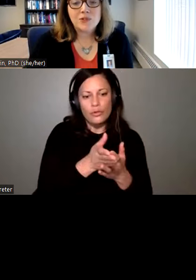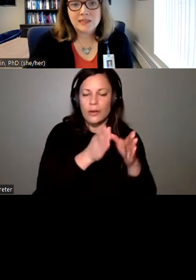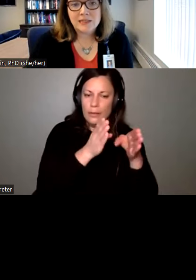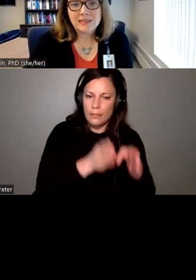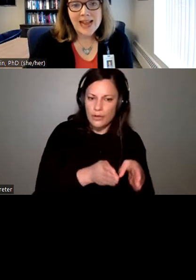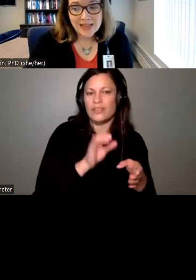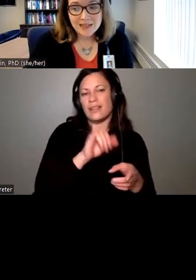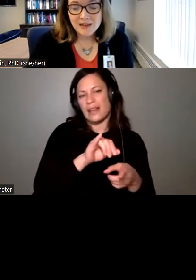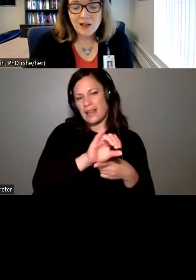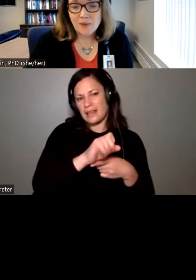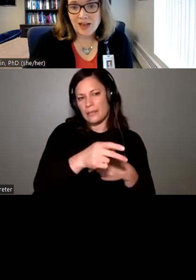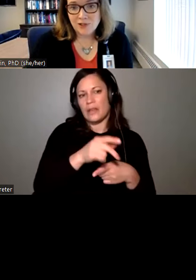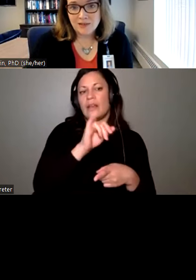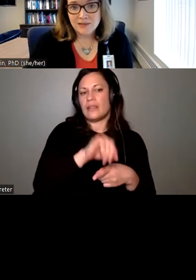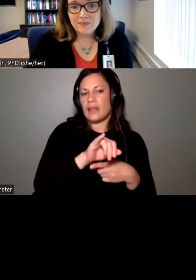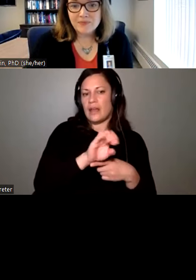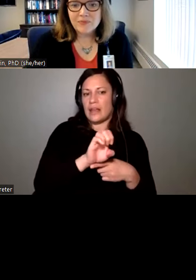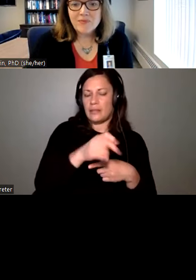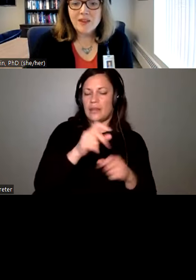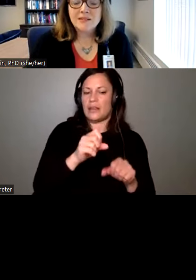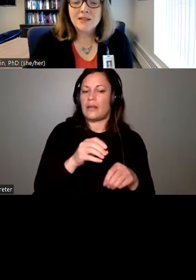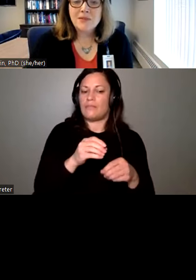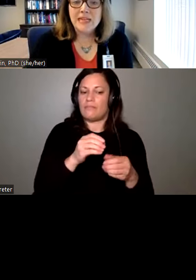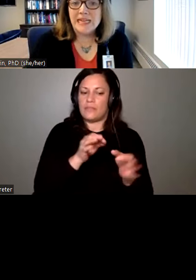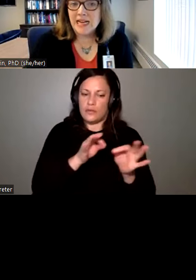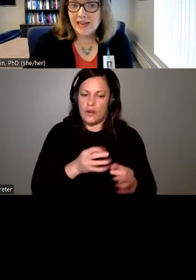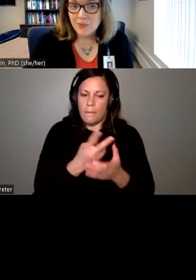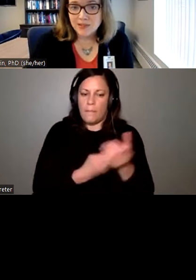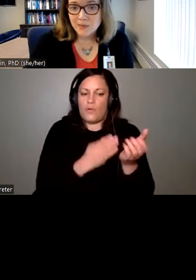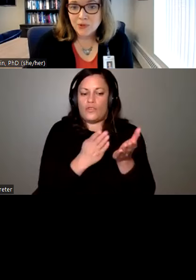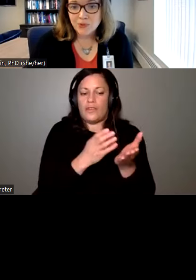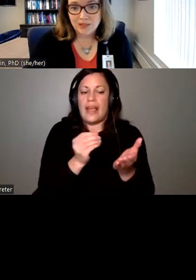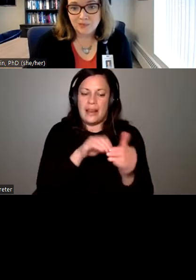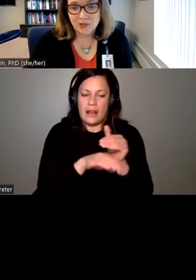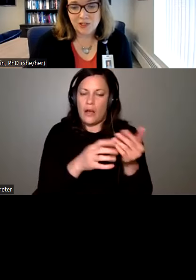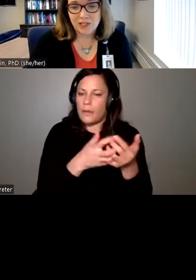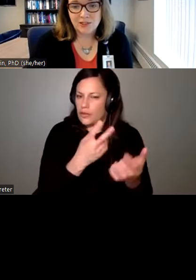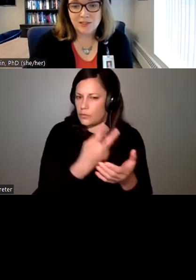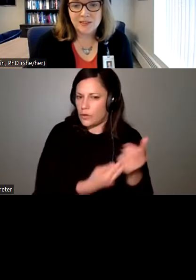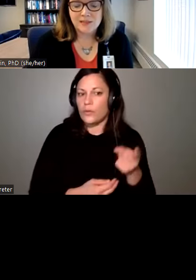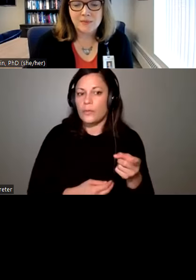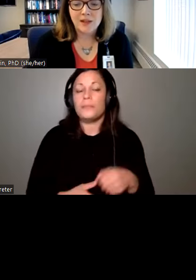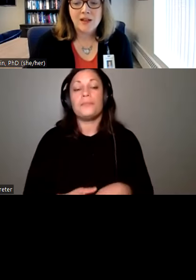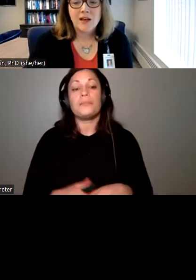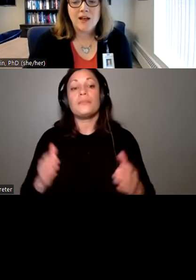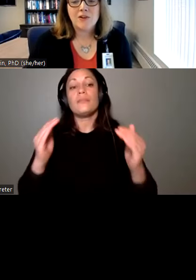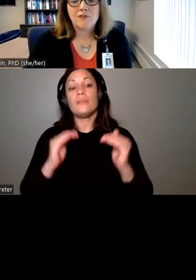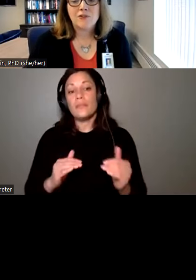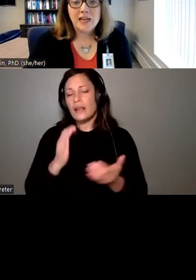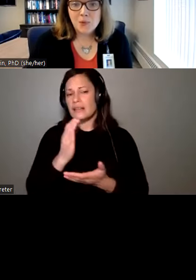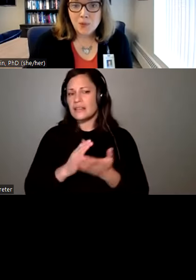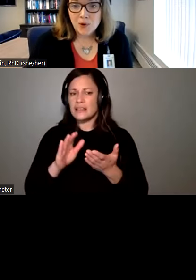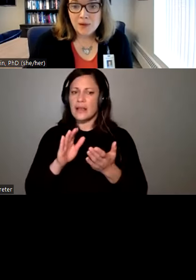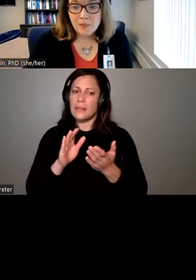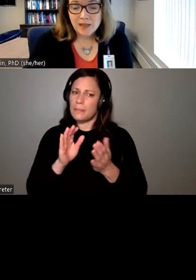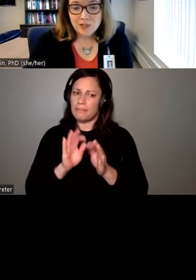both services and accommodations. Some of the key guiding principles with a special education system are free